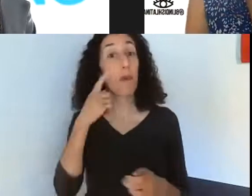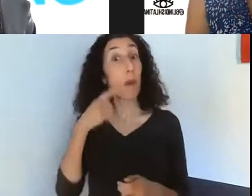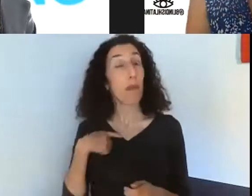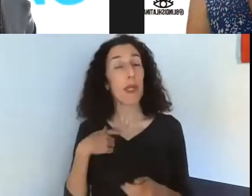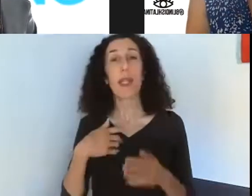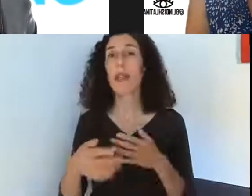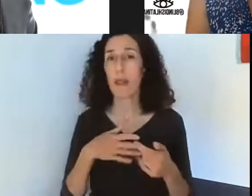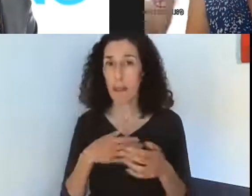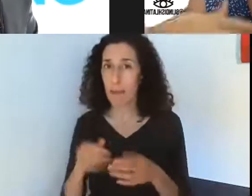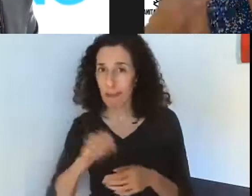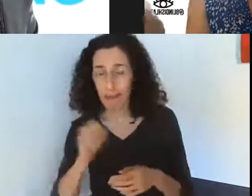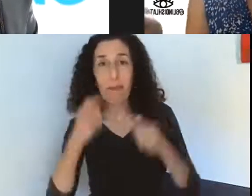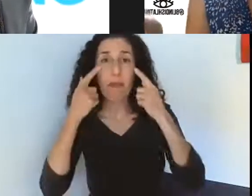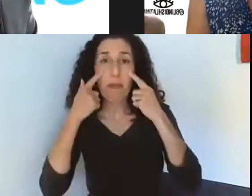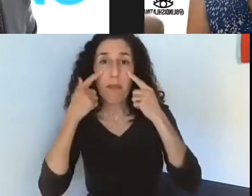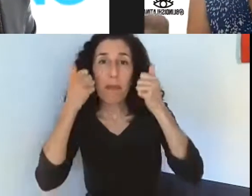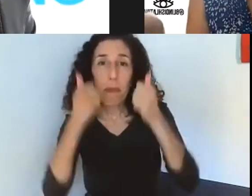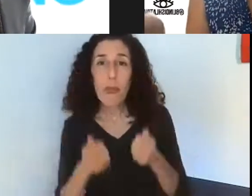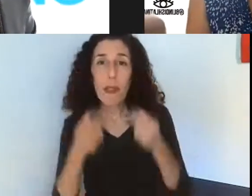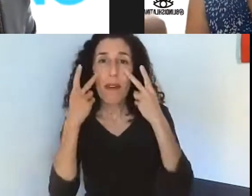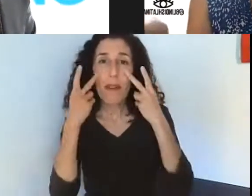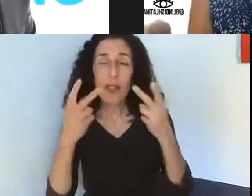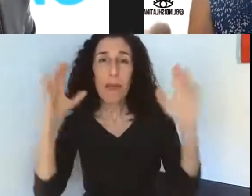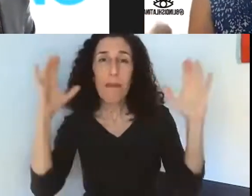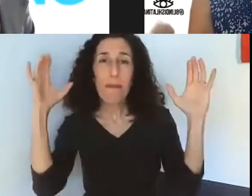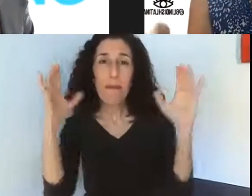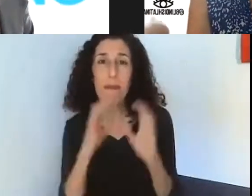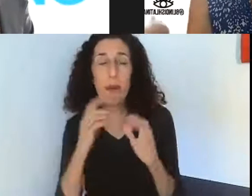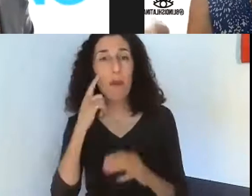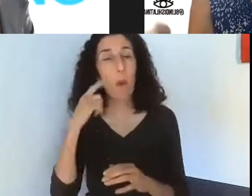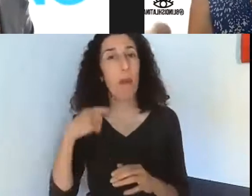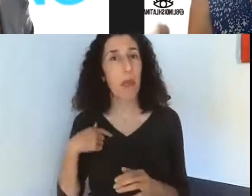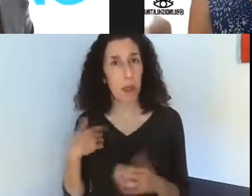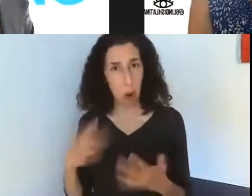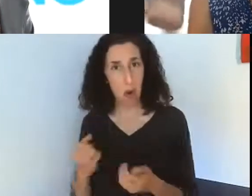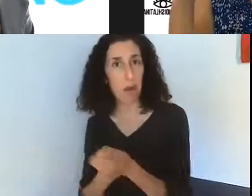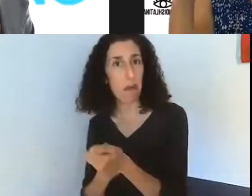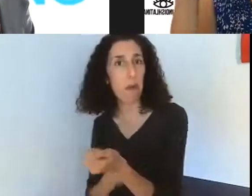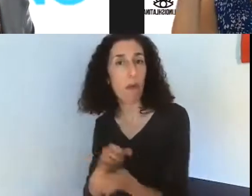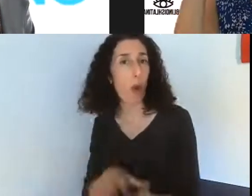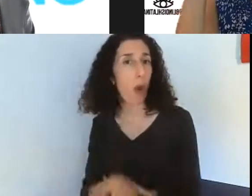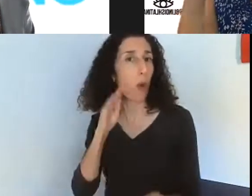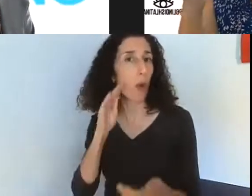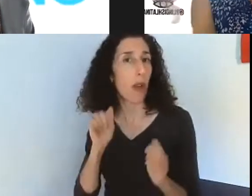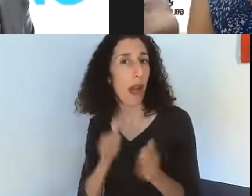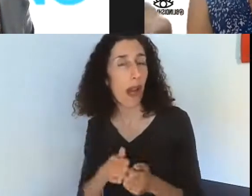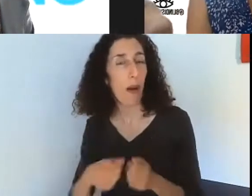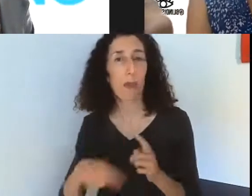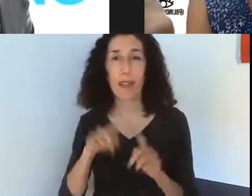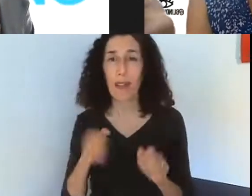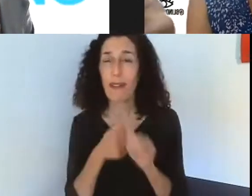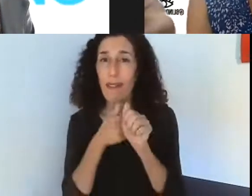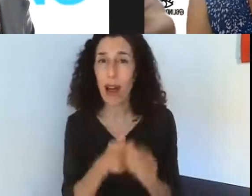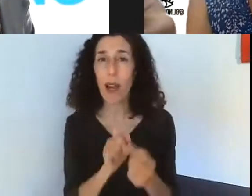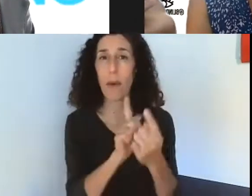significantly worse later on, then it's okay, I'll still be able to dance. And I think that